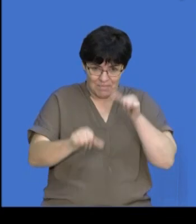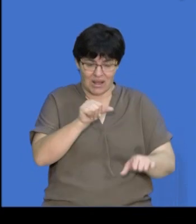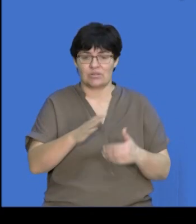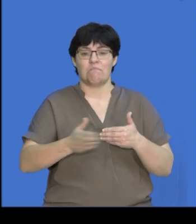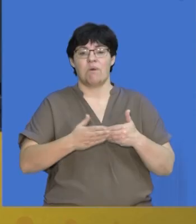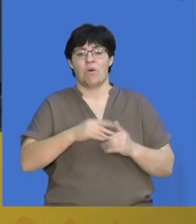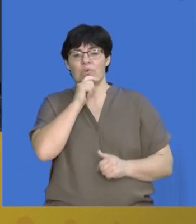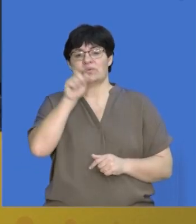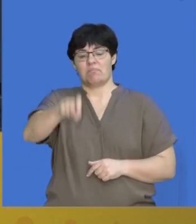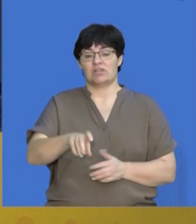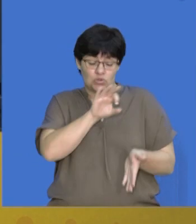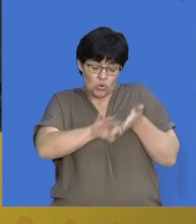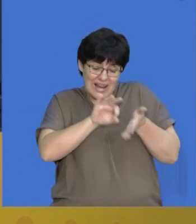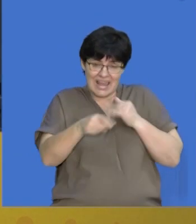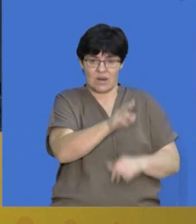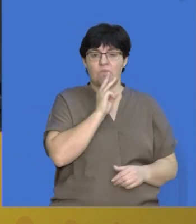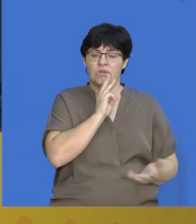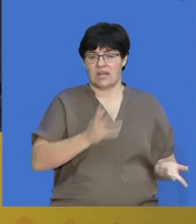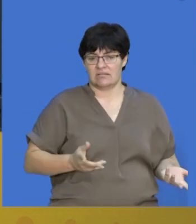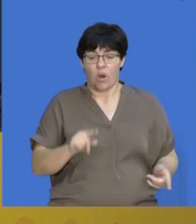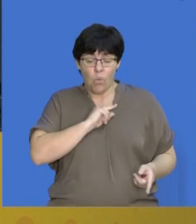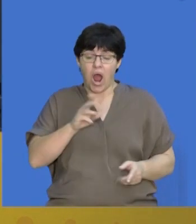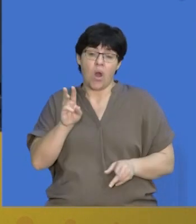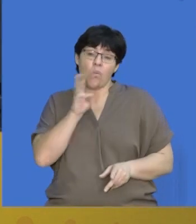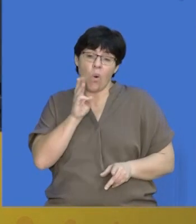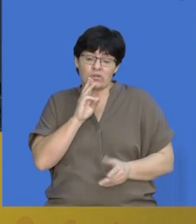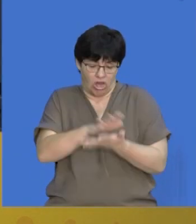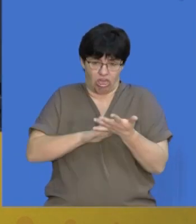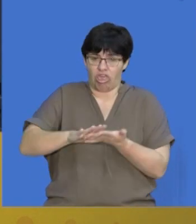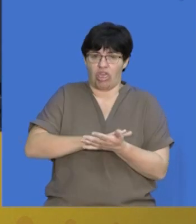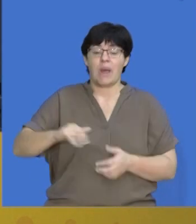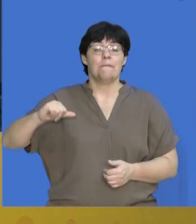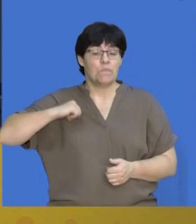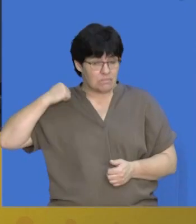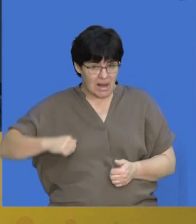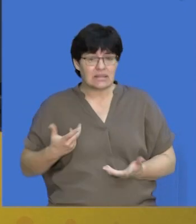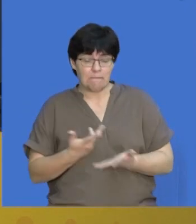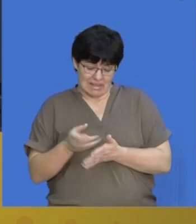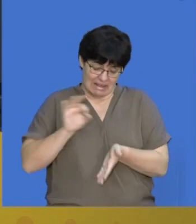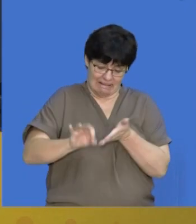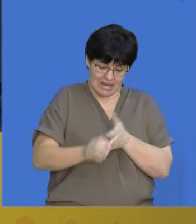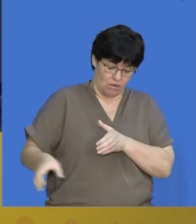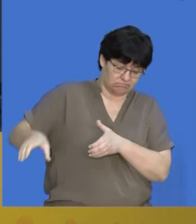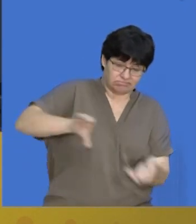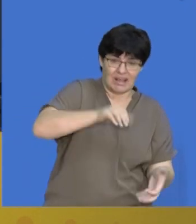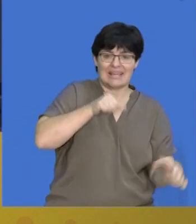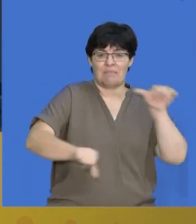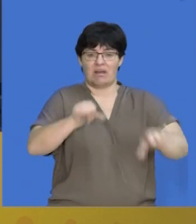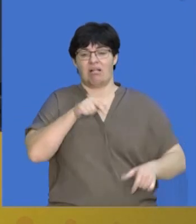So now, with a polluted river, municipalities are expected to purify the river. And what must they